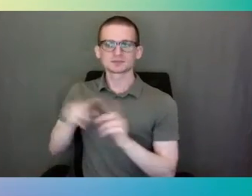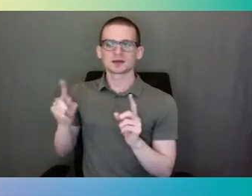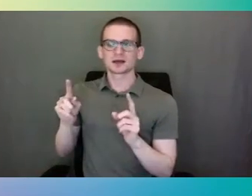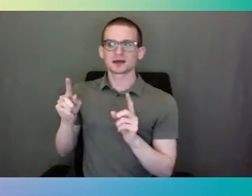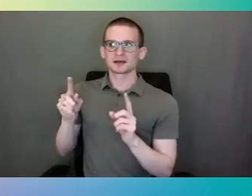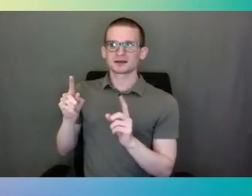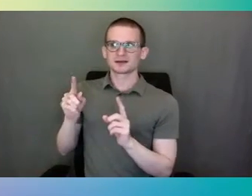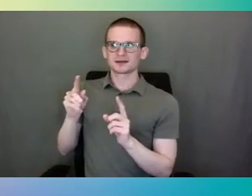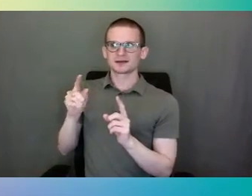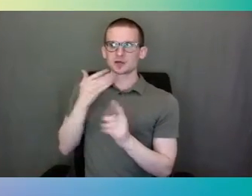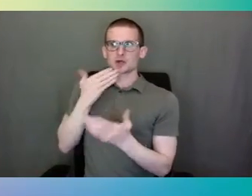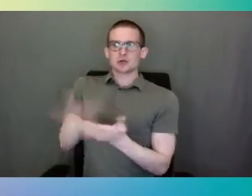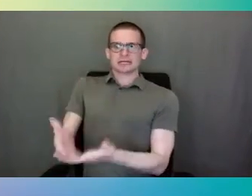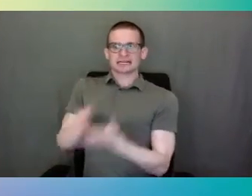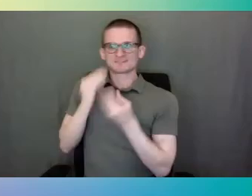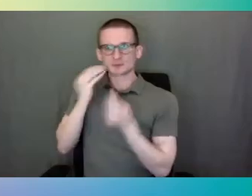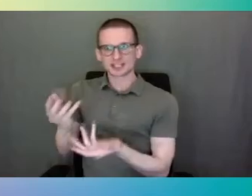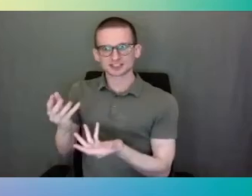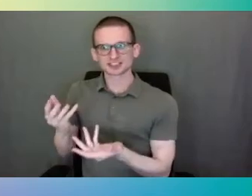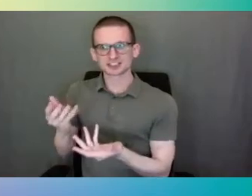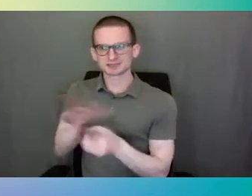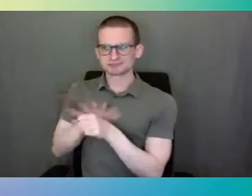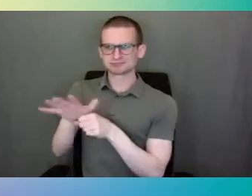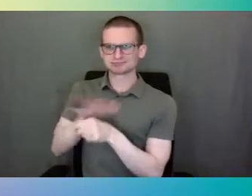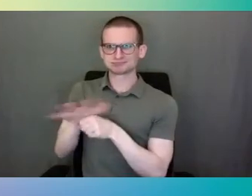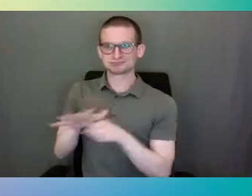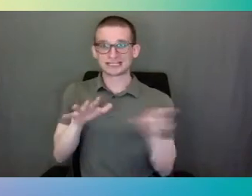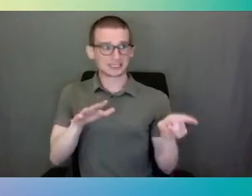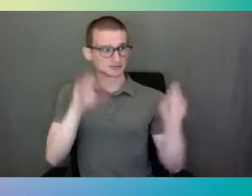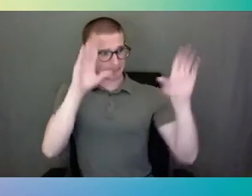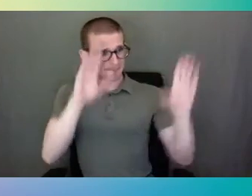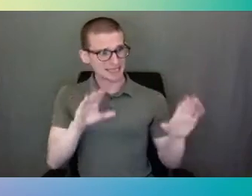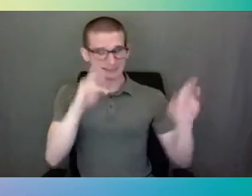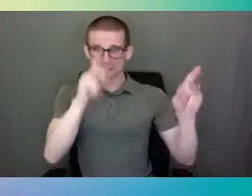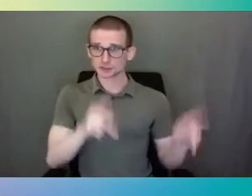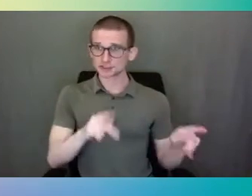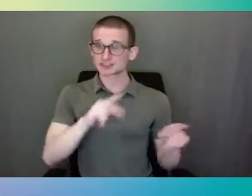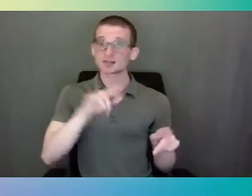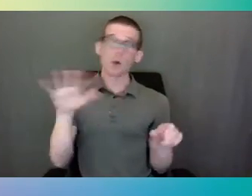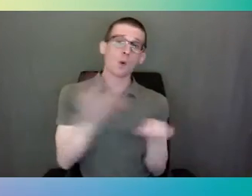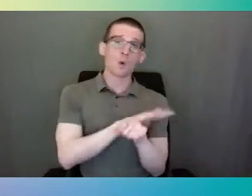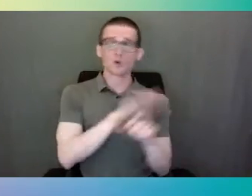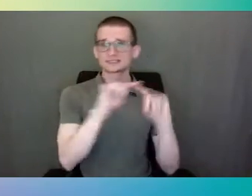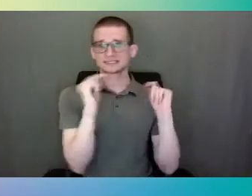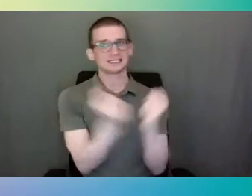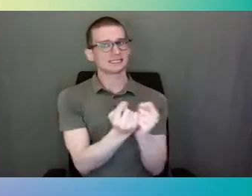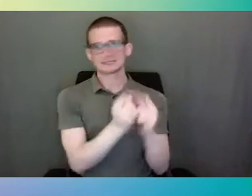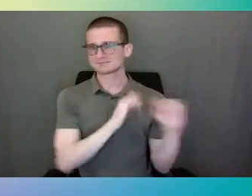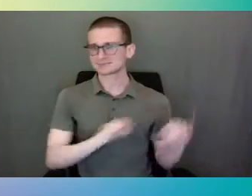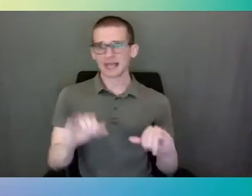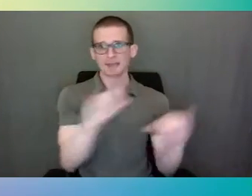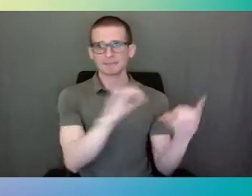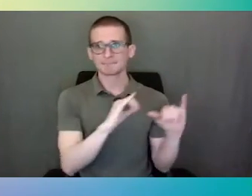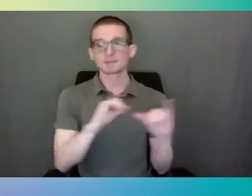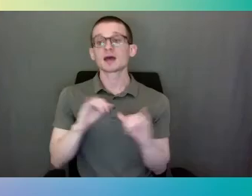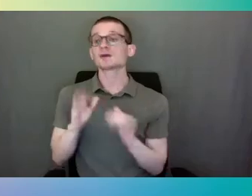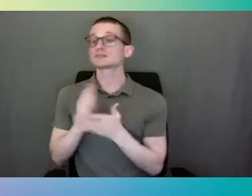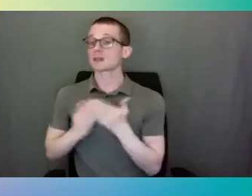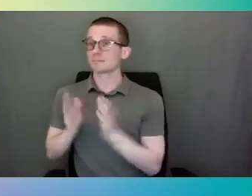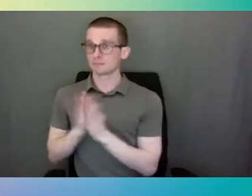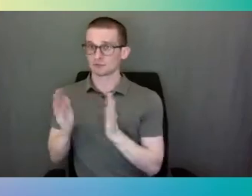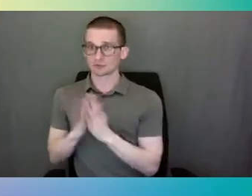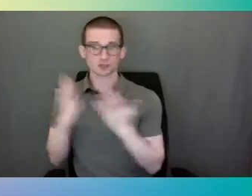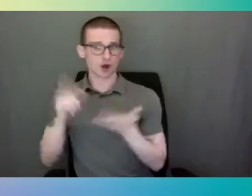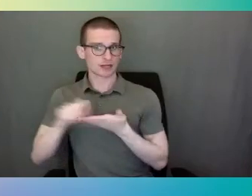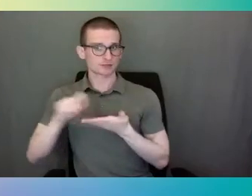amazing person, and the entire team, just really amazing people. And there are actually some books written about them and gives a little bit